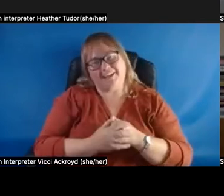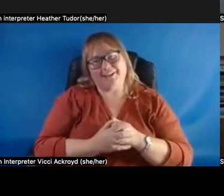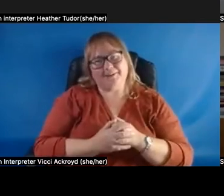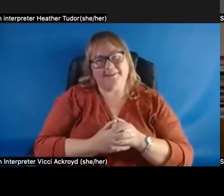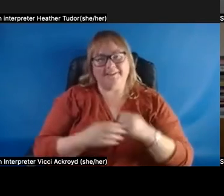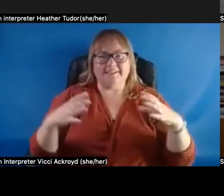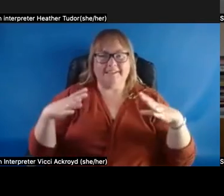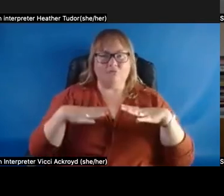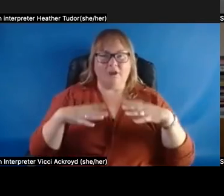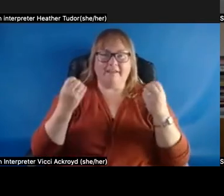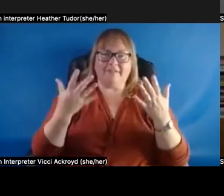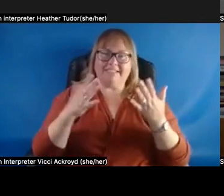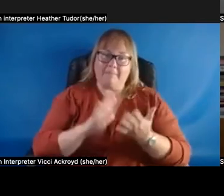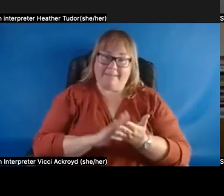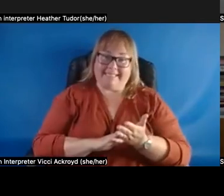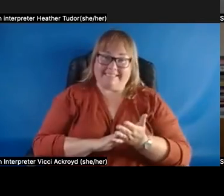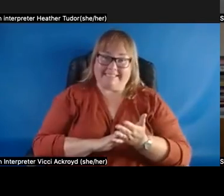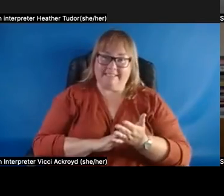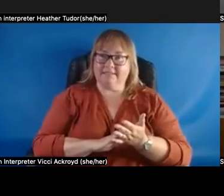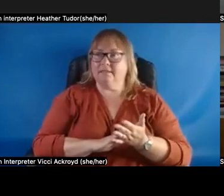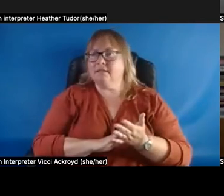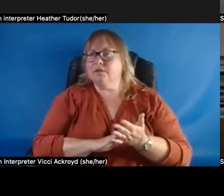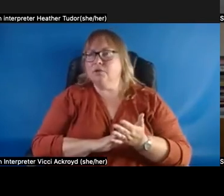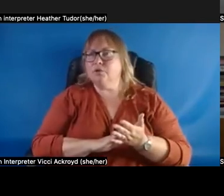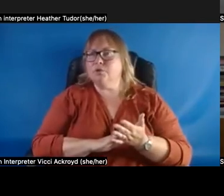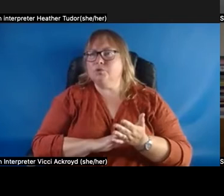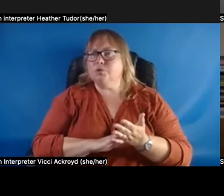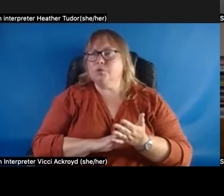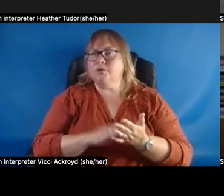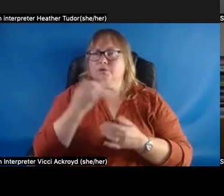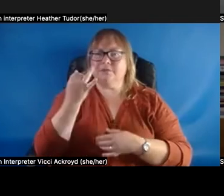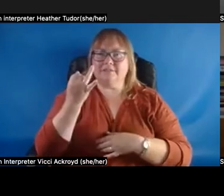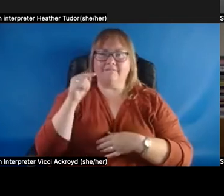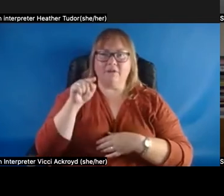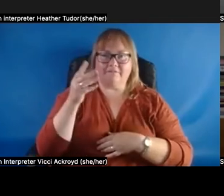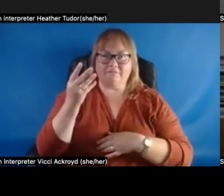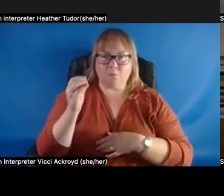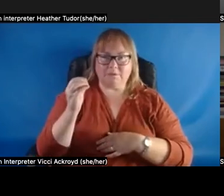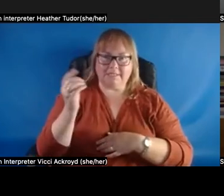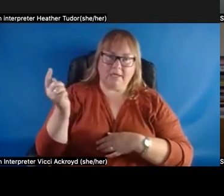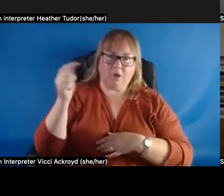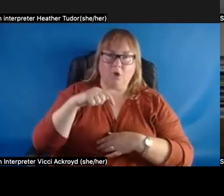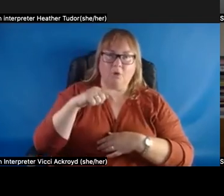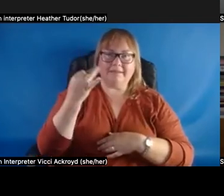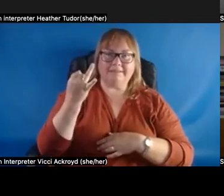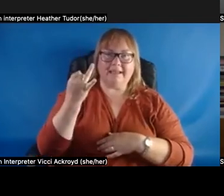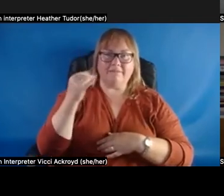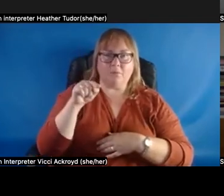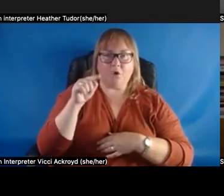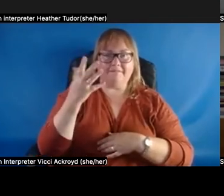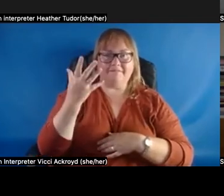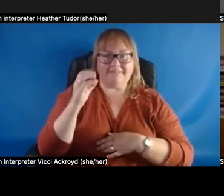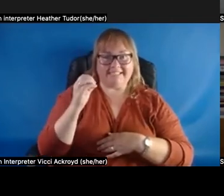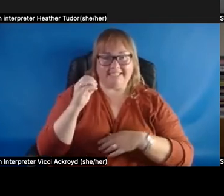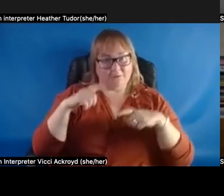10-minute break. It's now, let's call it 7:40. We'll come back at 7:50 and continue on the